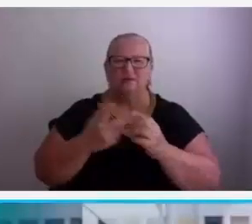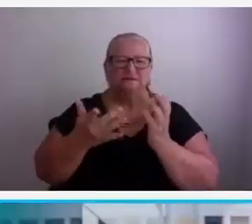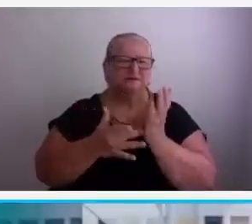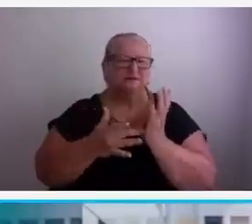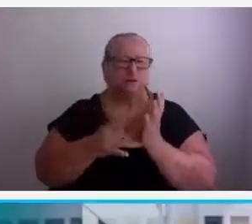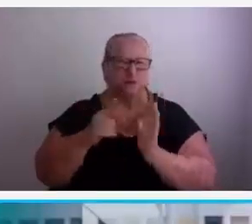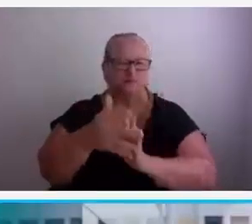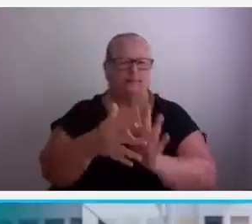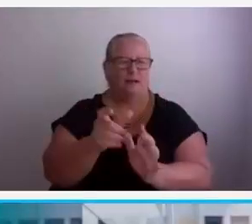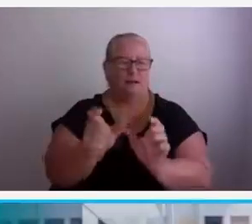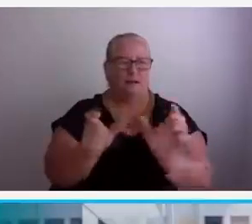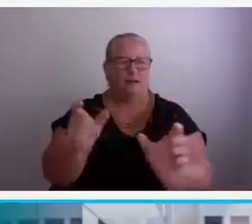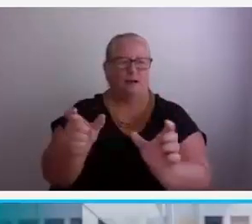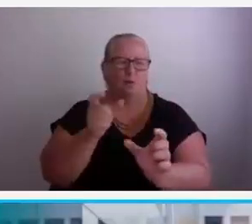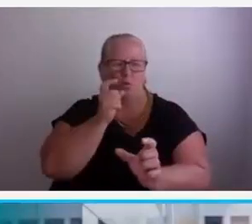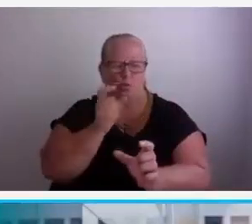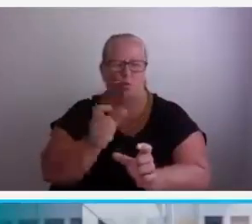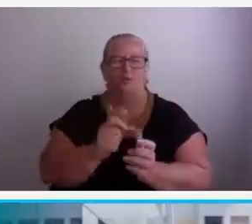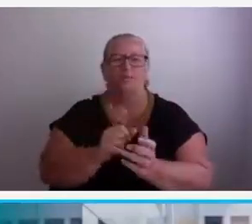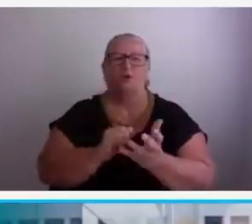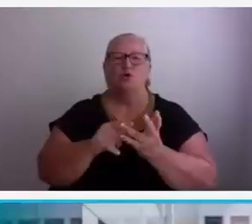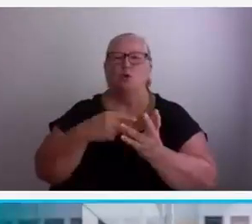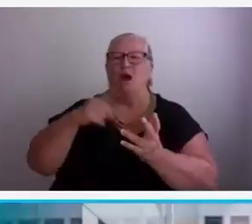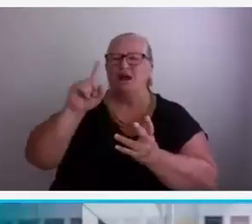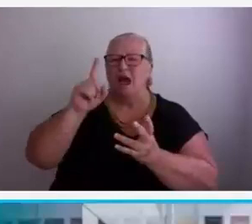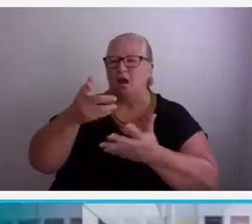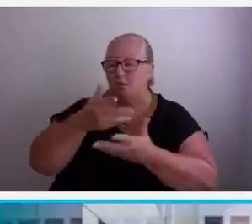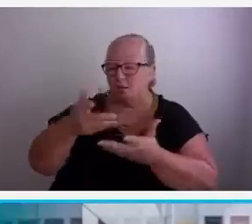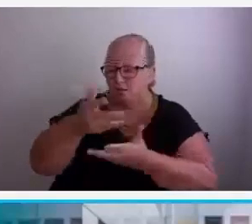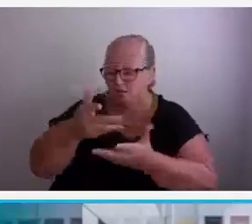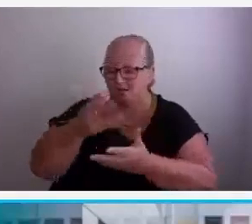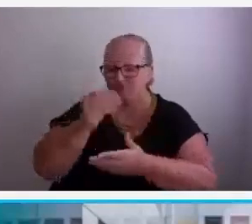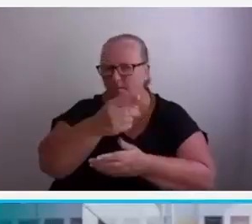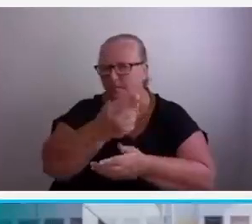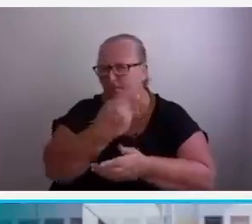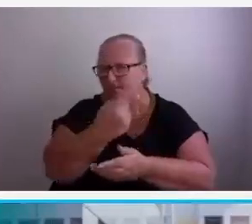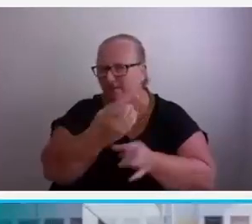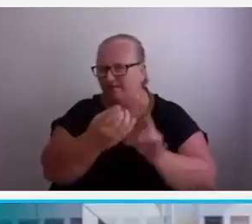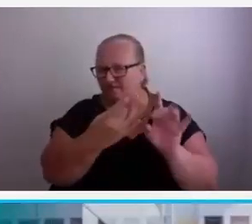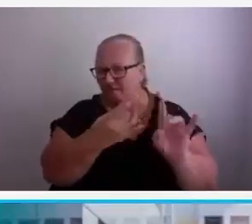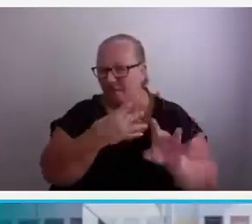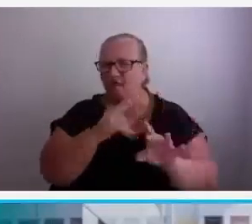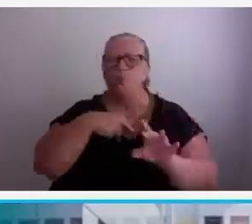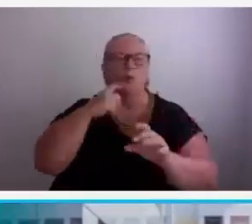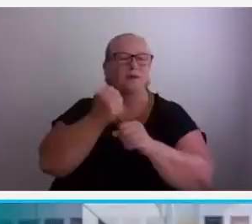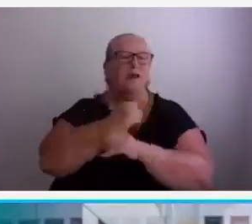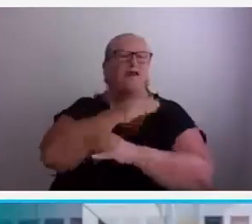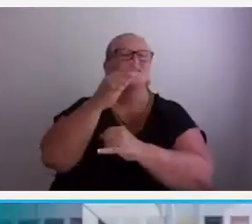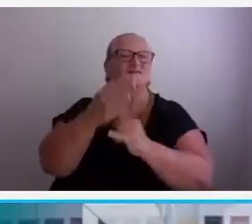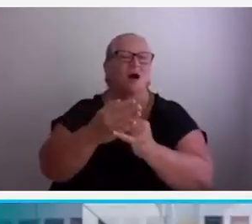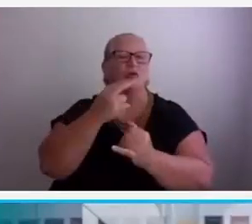definitions. So we're working now to consolidate this feedback and consider adjustments, and we'll provide the final report in the coming